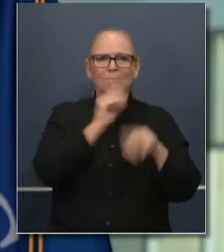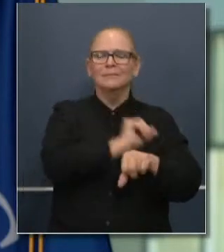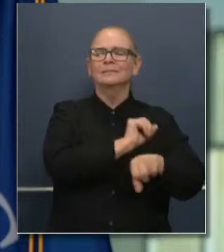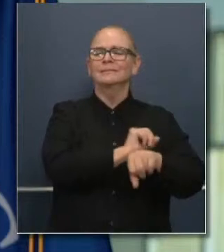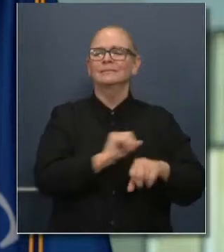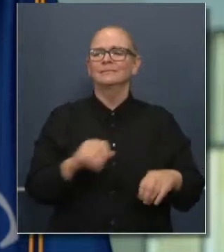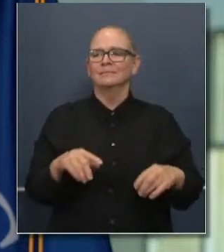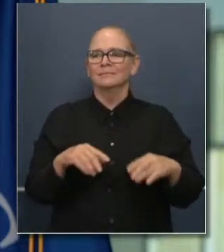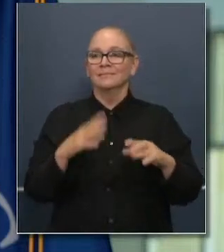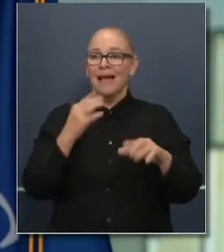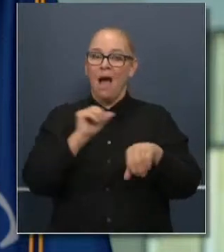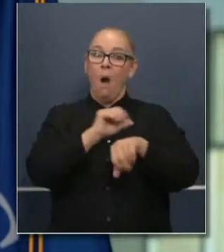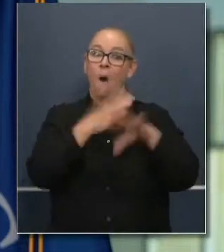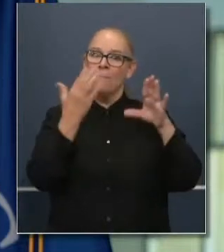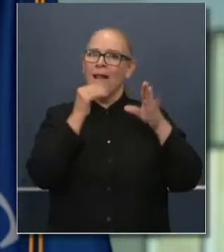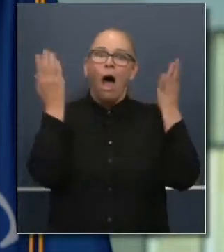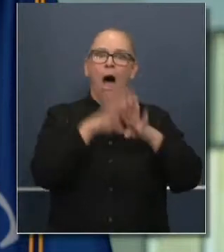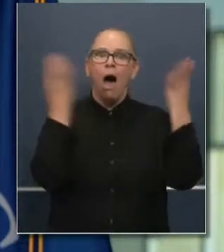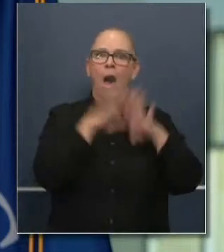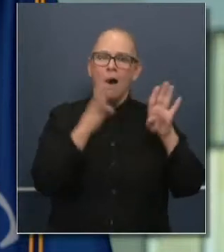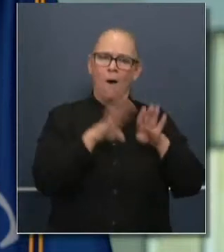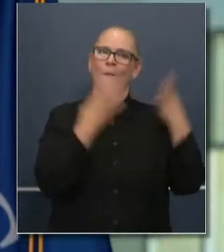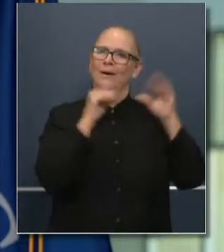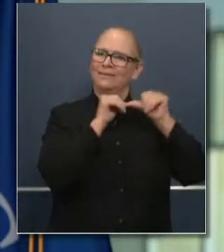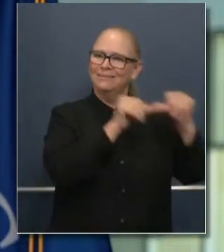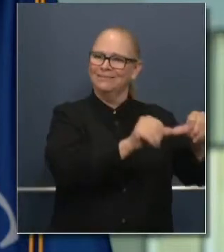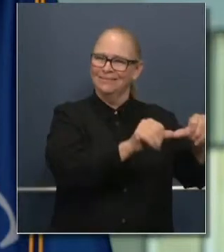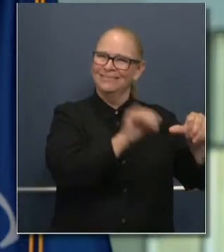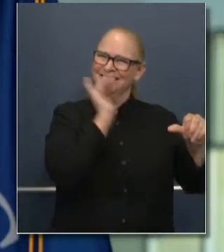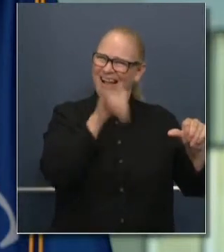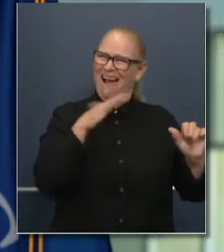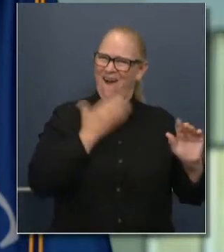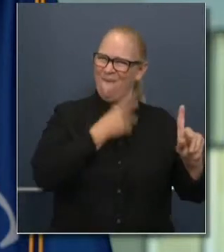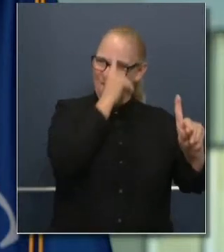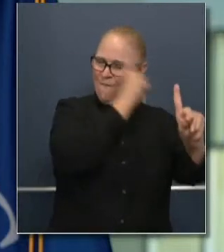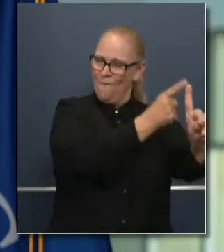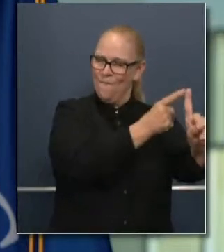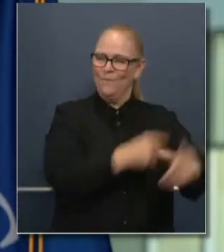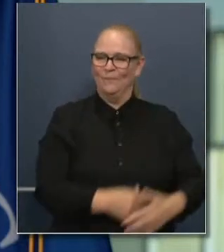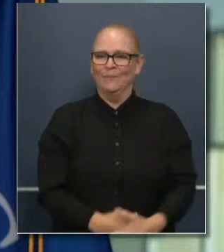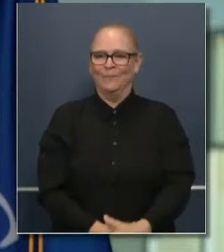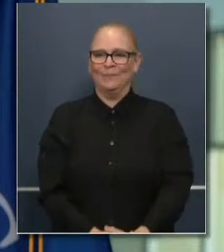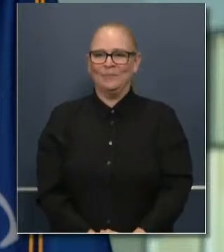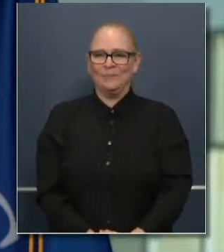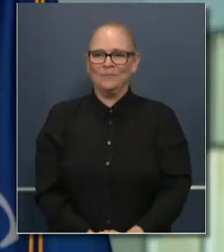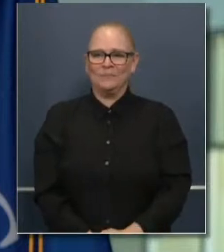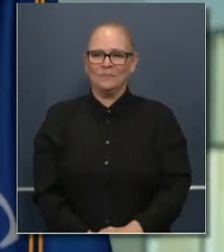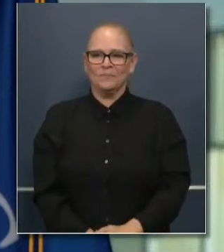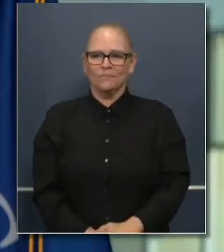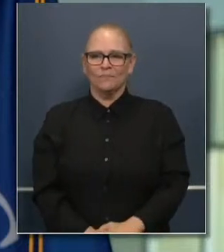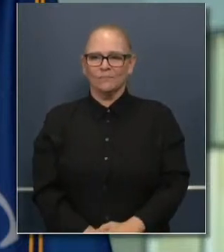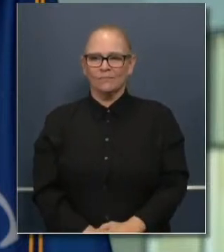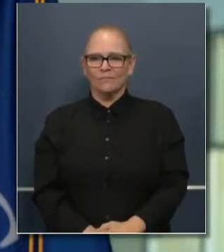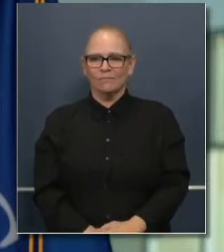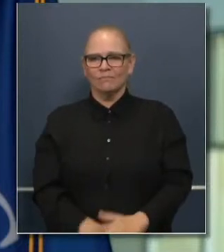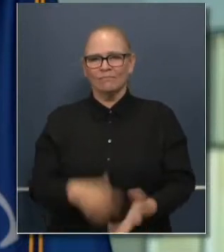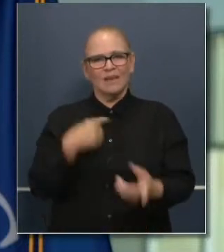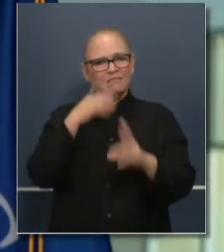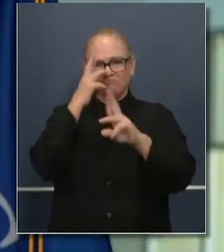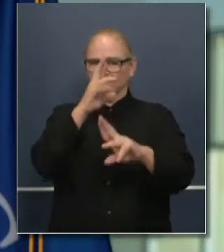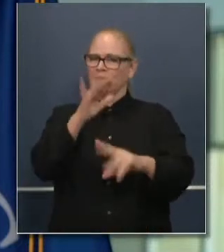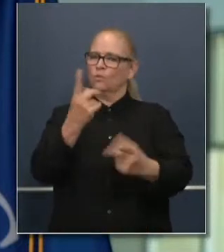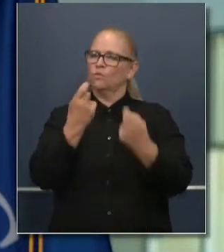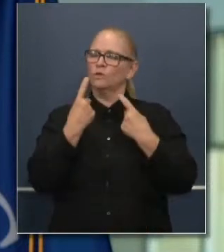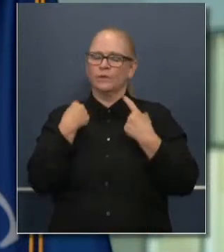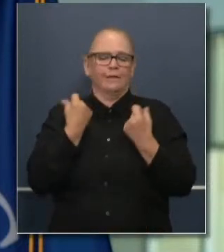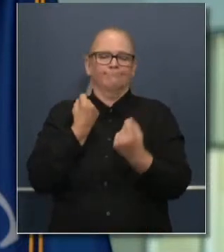open so they don't have to go through this whipsaw back and forth, back and forth. And so deep respect, deep empathy, and let